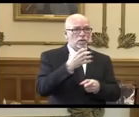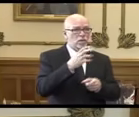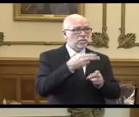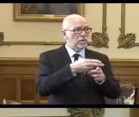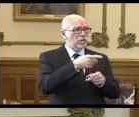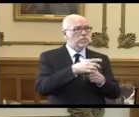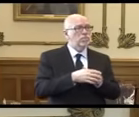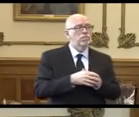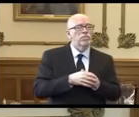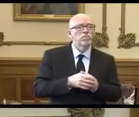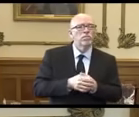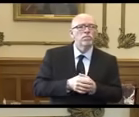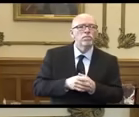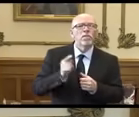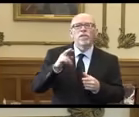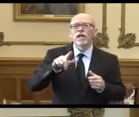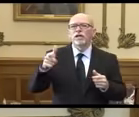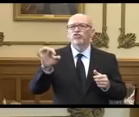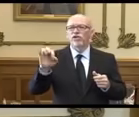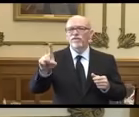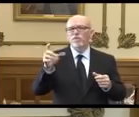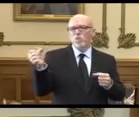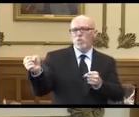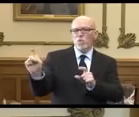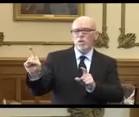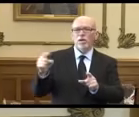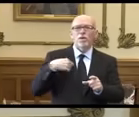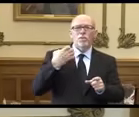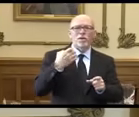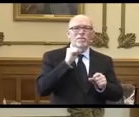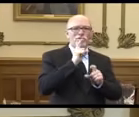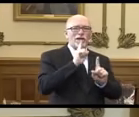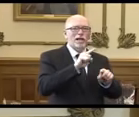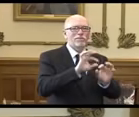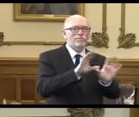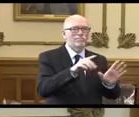that? And then we'll get to Jeff just to kind of button that down.